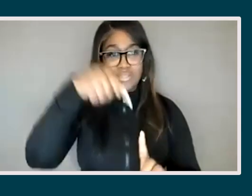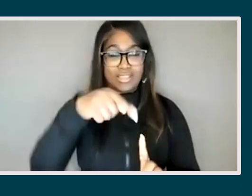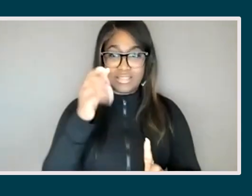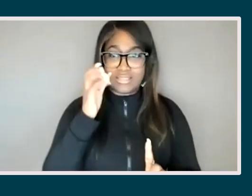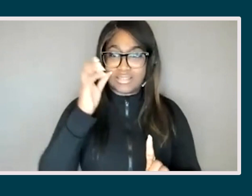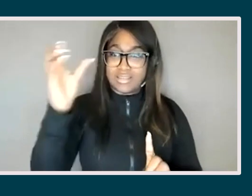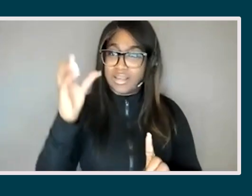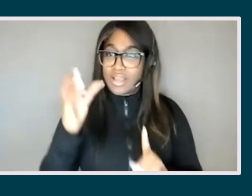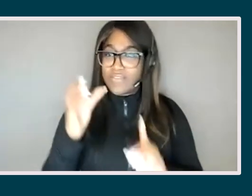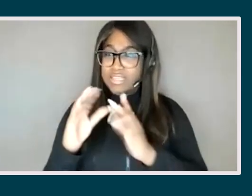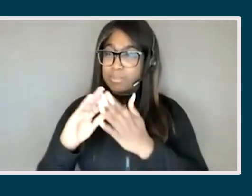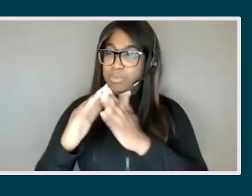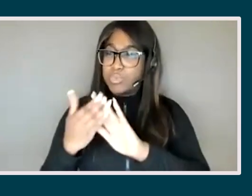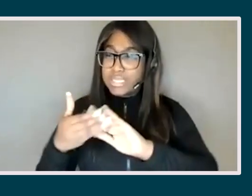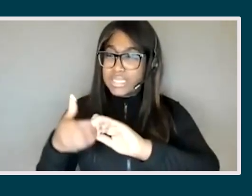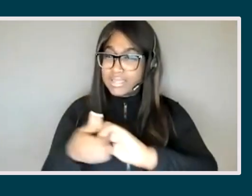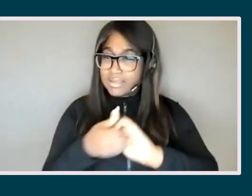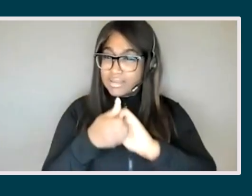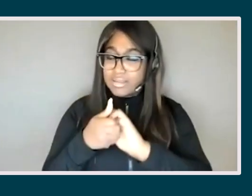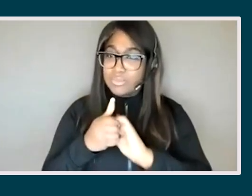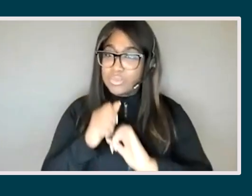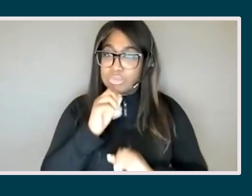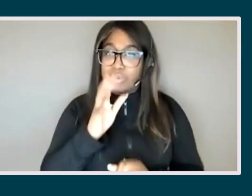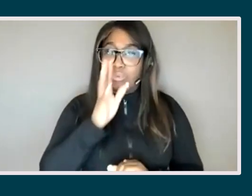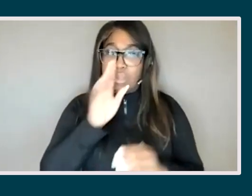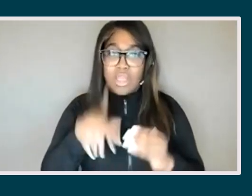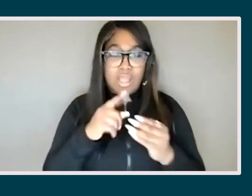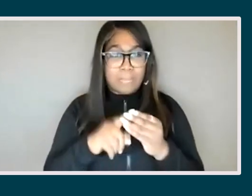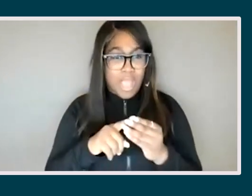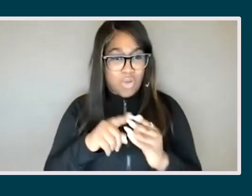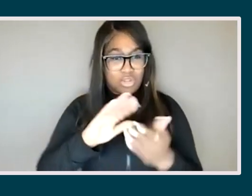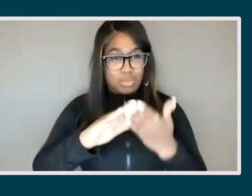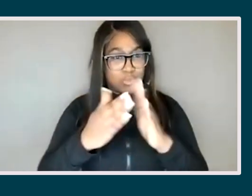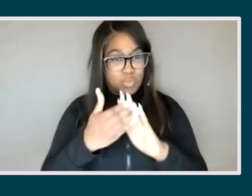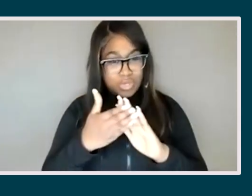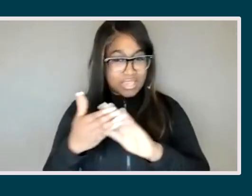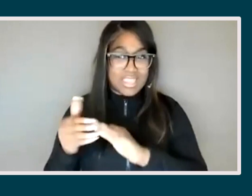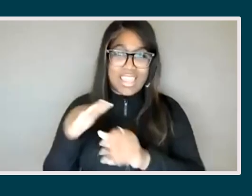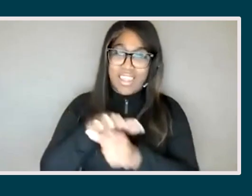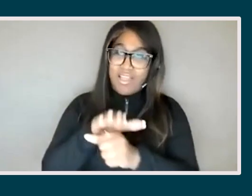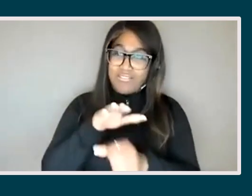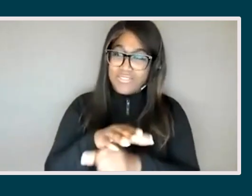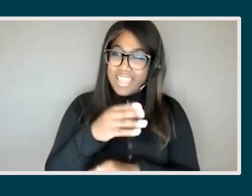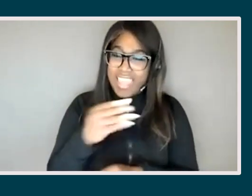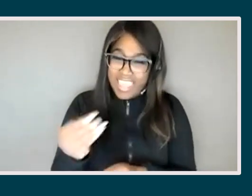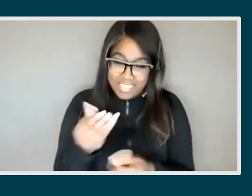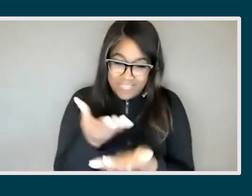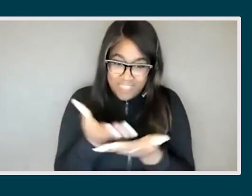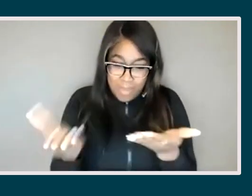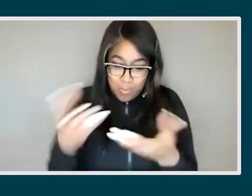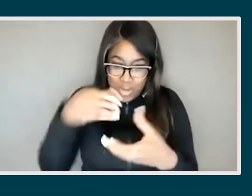of community, and I think we do not talk about just community enough, and the fabric of community and